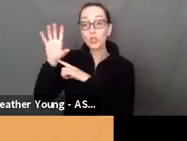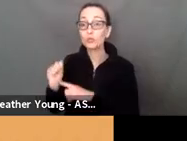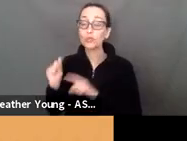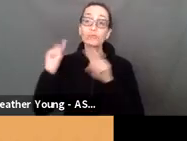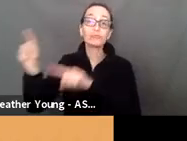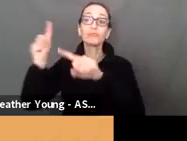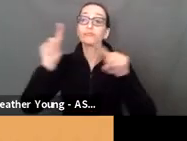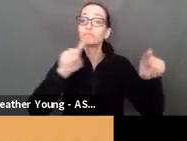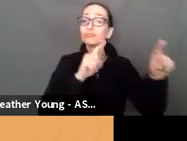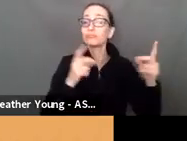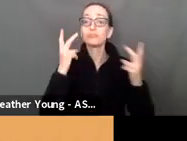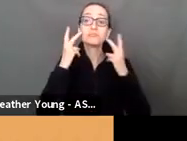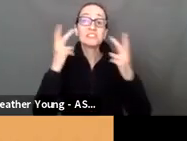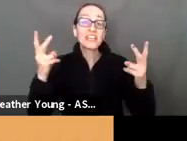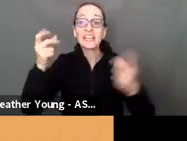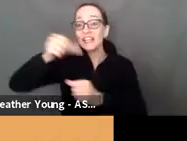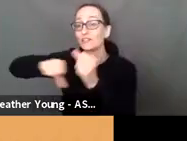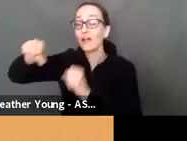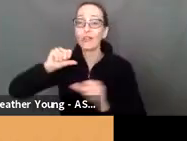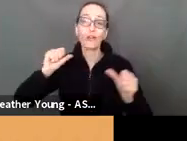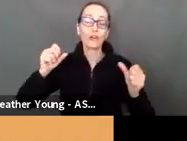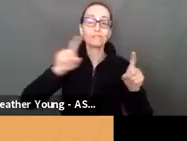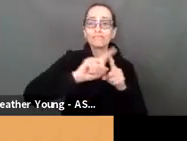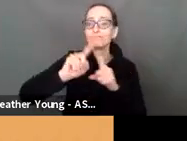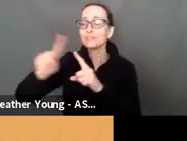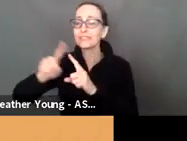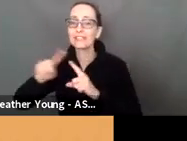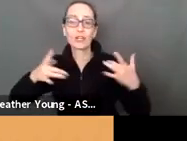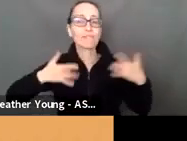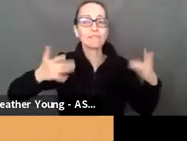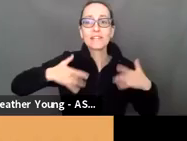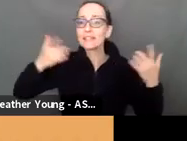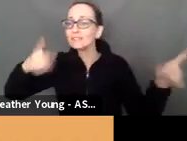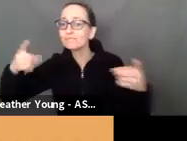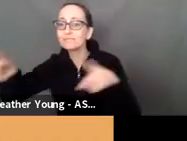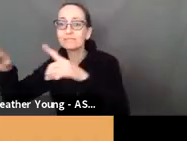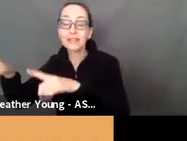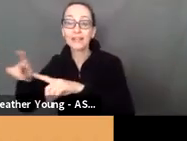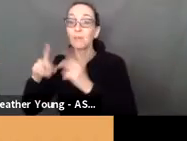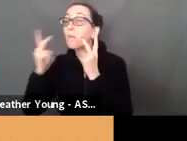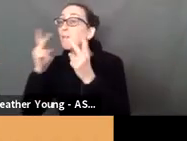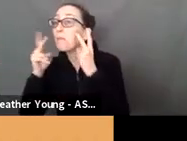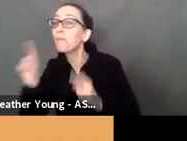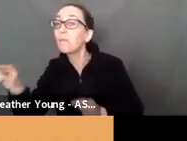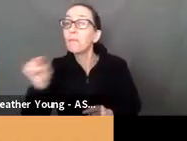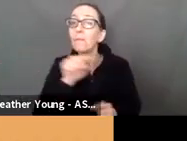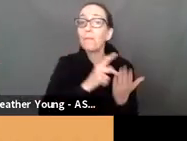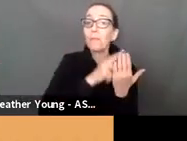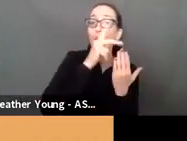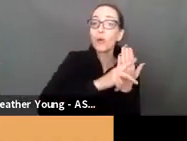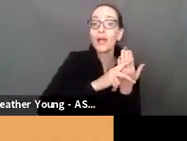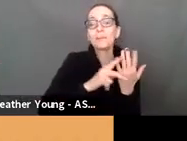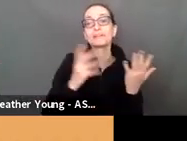seeing each other and hearing about each other's programs. We aren't really doing that right now, understandably